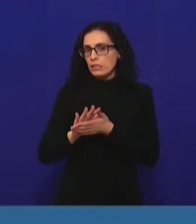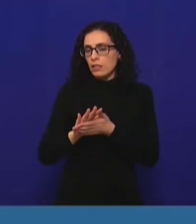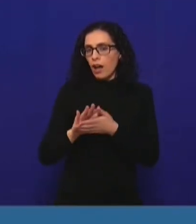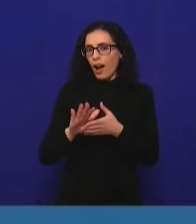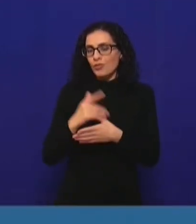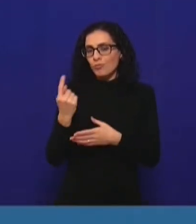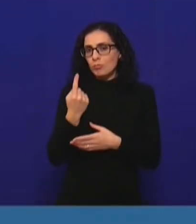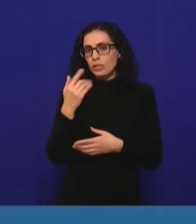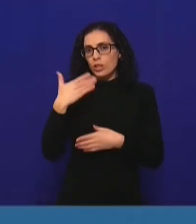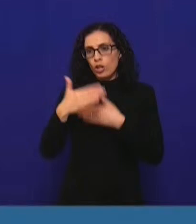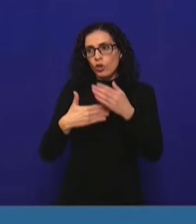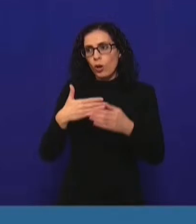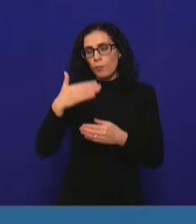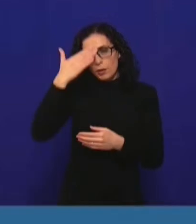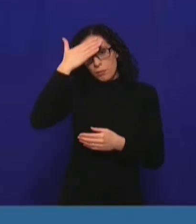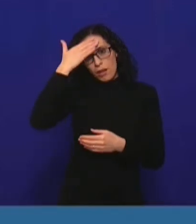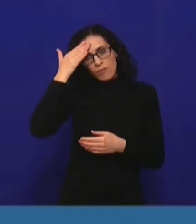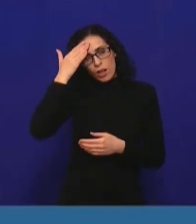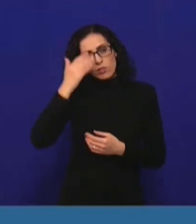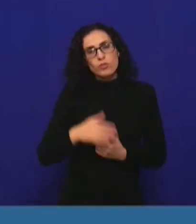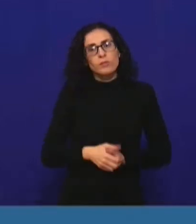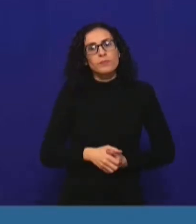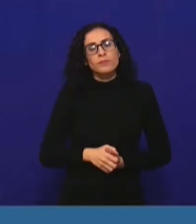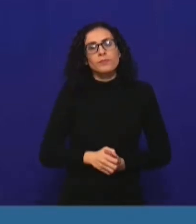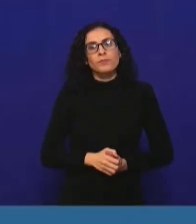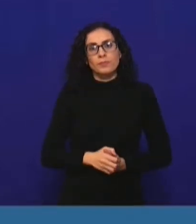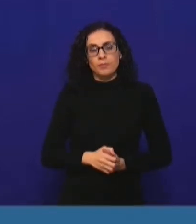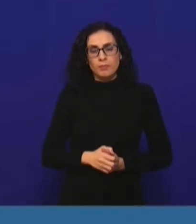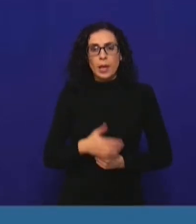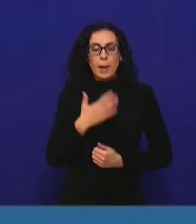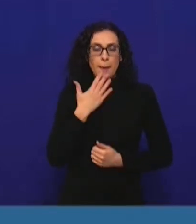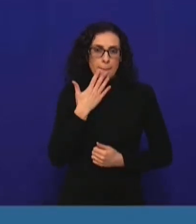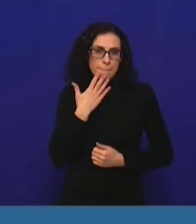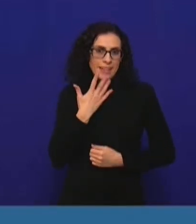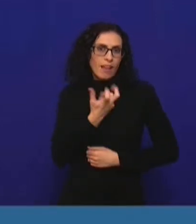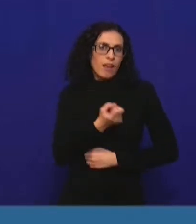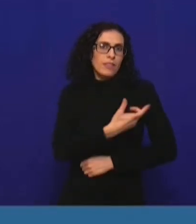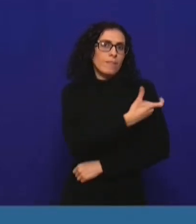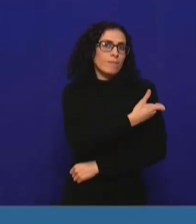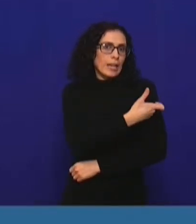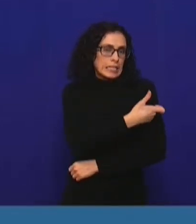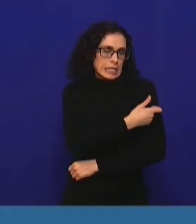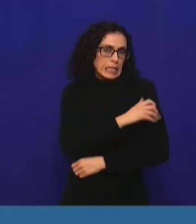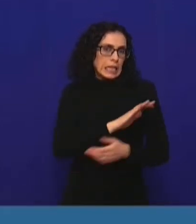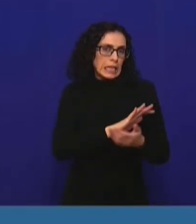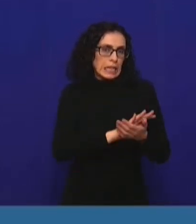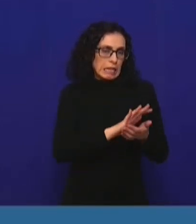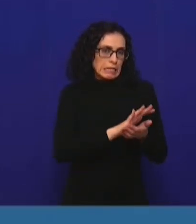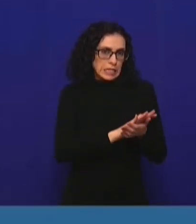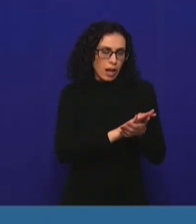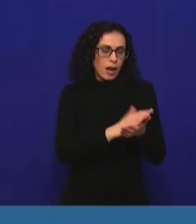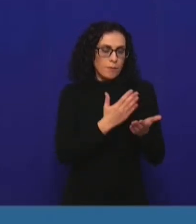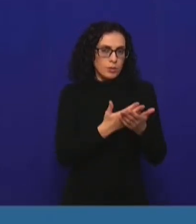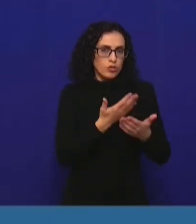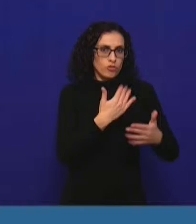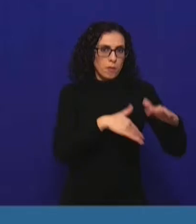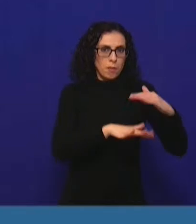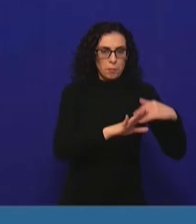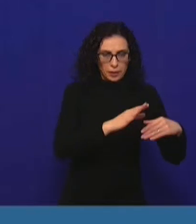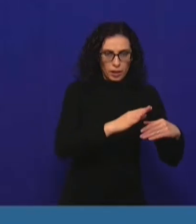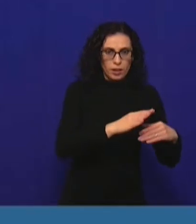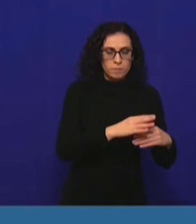Meta inti kollok vaccine li tiġi autorizzata biex tkun tismur fuq is-suq, l-European Medicines Agency tkun qed toħroġ